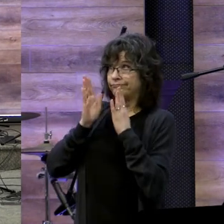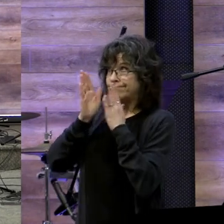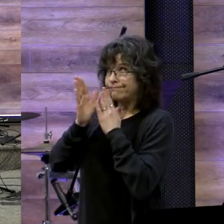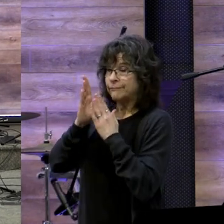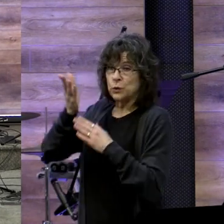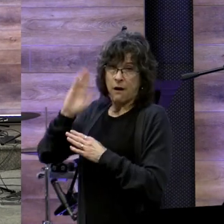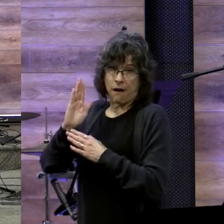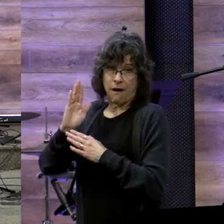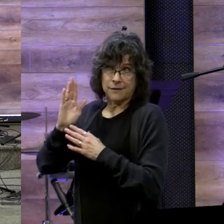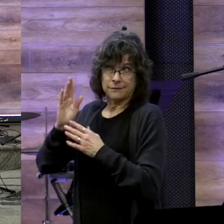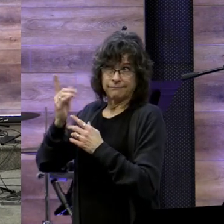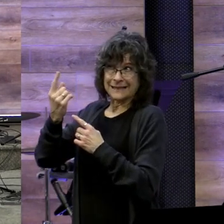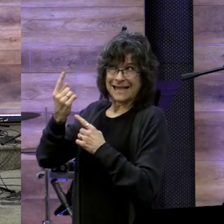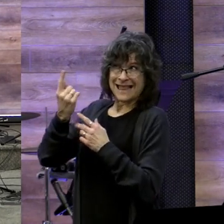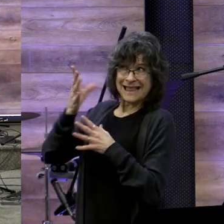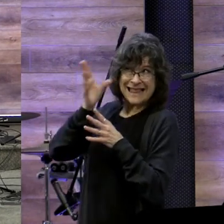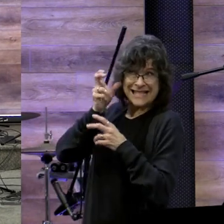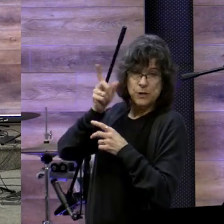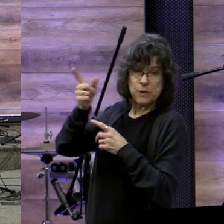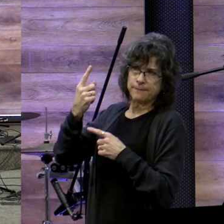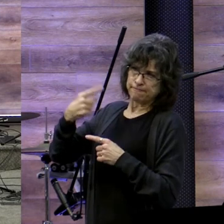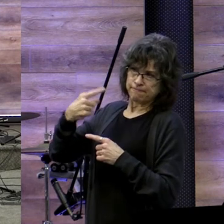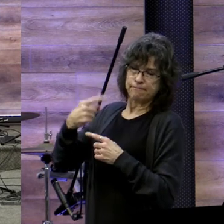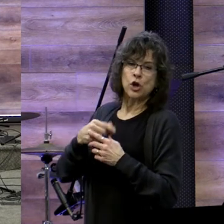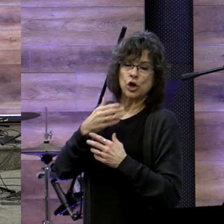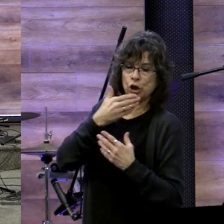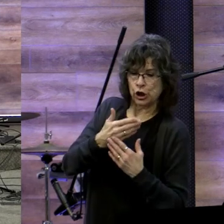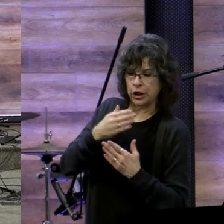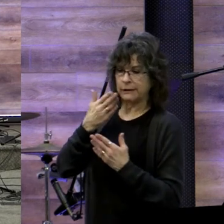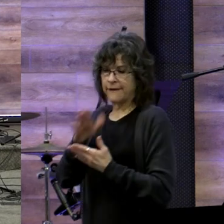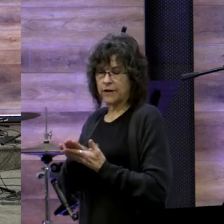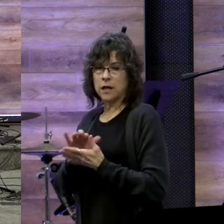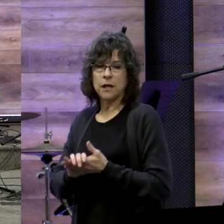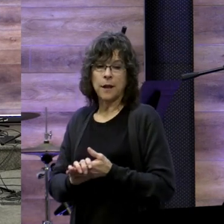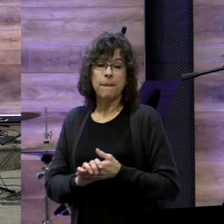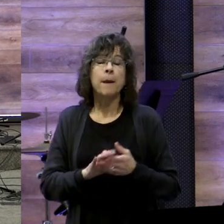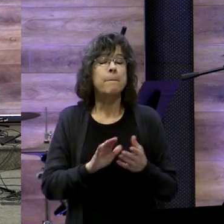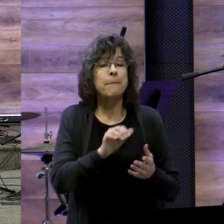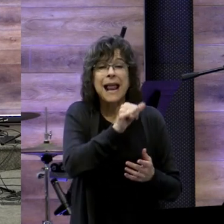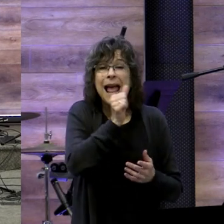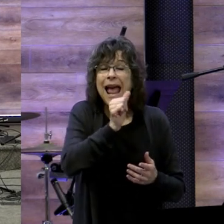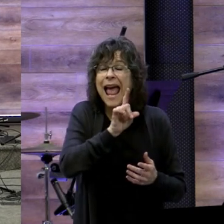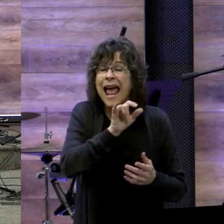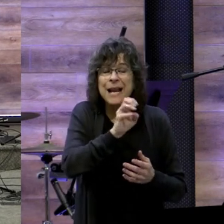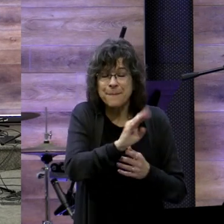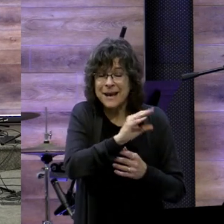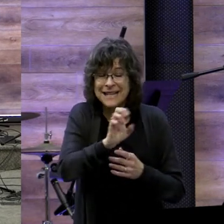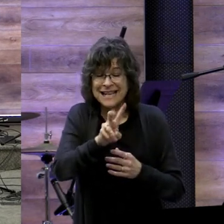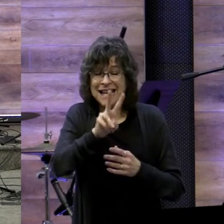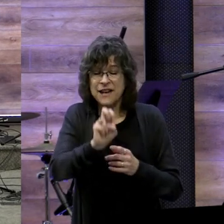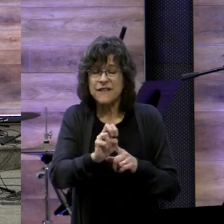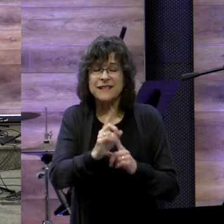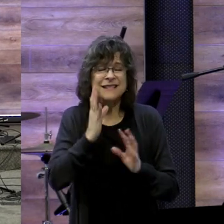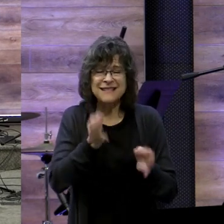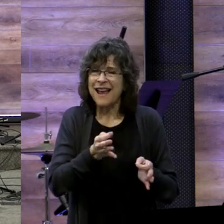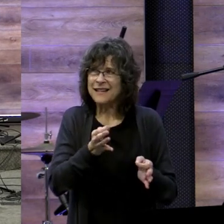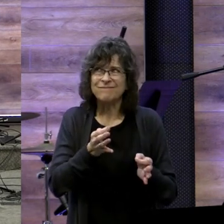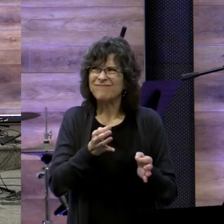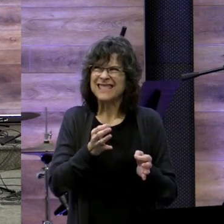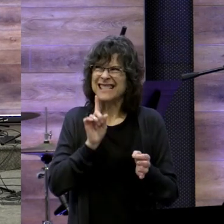about what is good and what is evil. But when Adam and Eve decided that God was not to be trusted and that they should be more in charge of that than